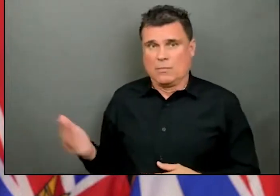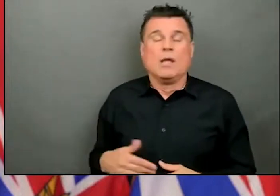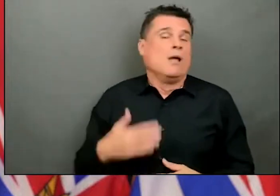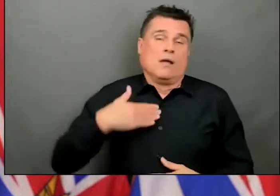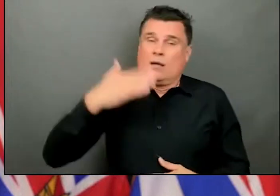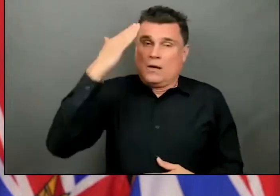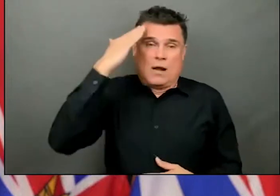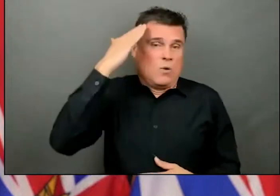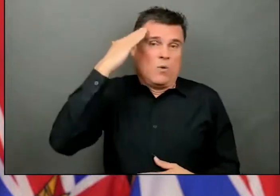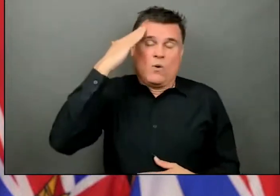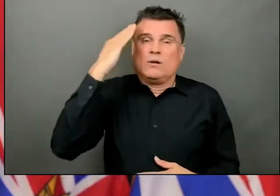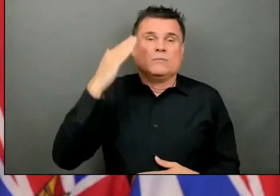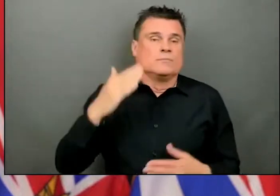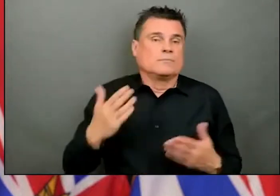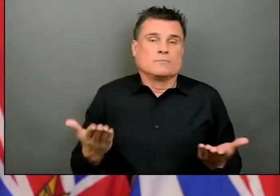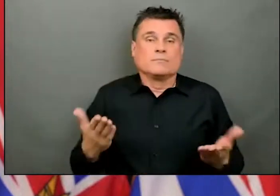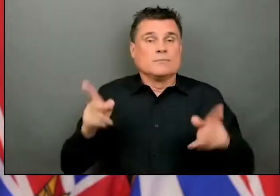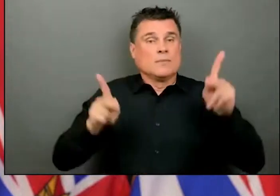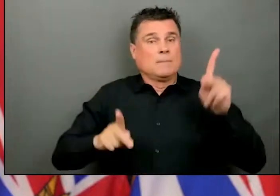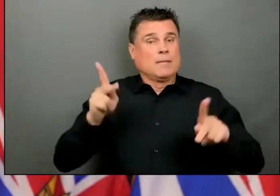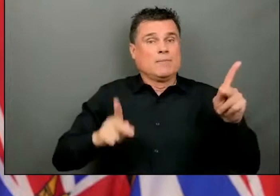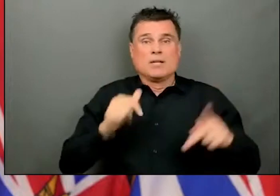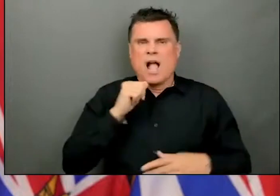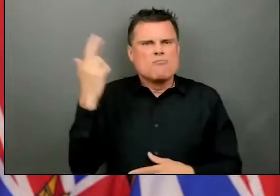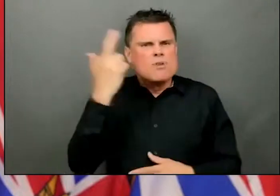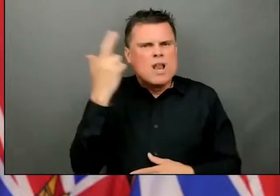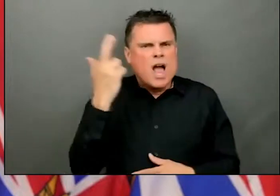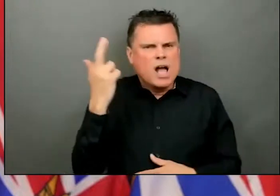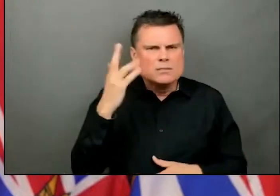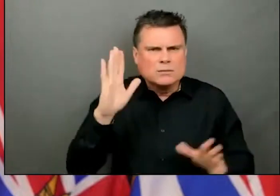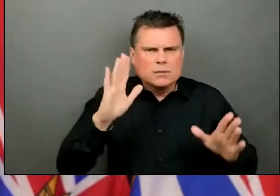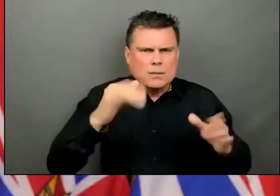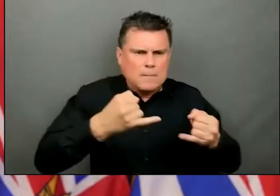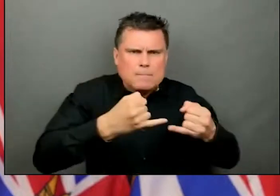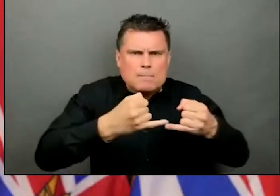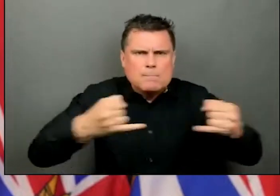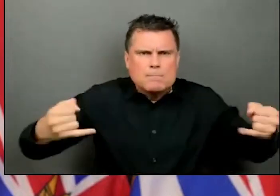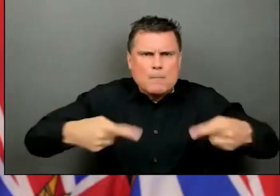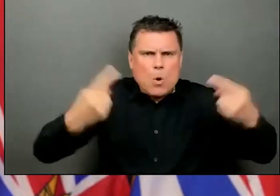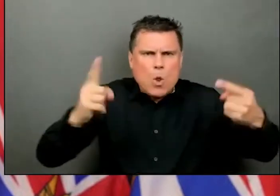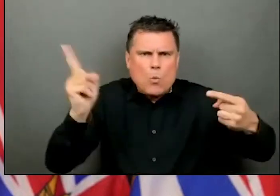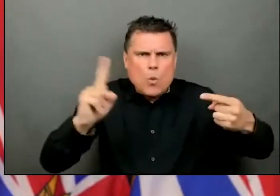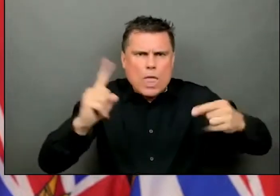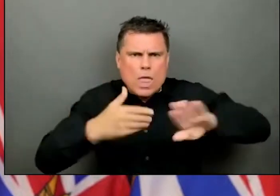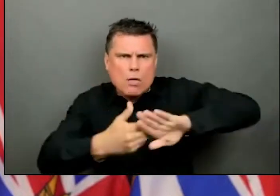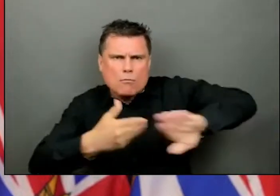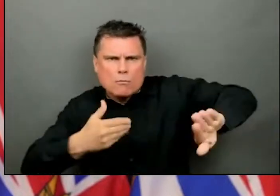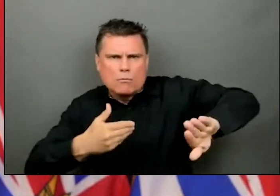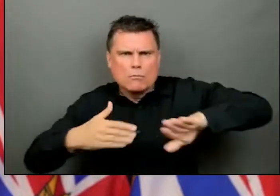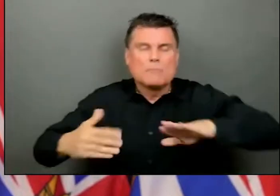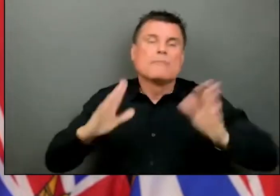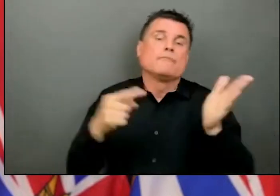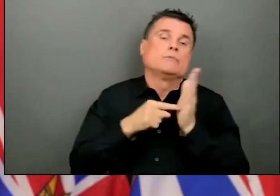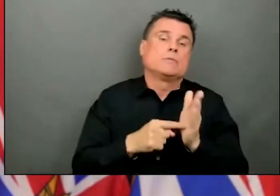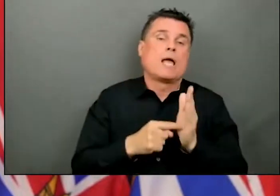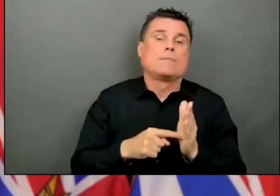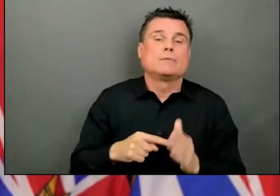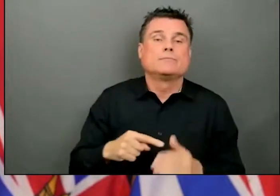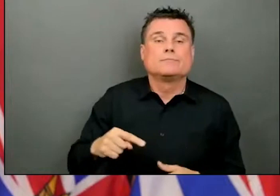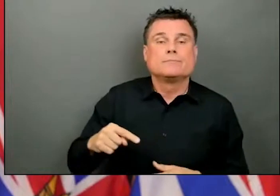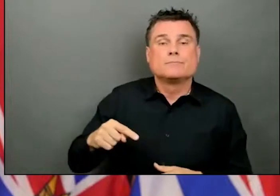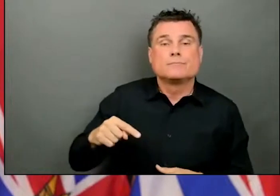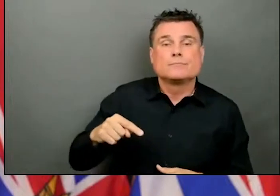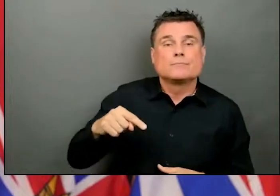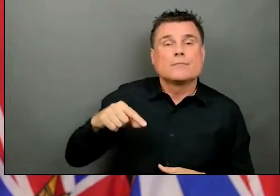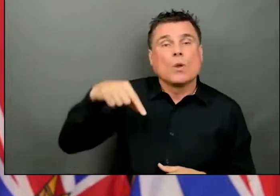in Interior Health, and you're 5 minutes north of Quesnel, you're in Northern Health. So we get that. We want to make sure that public safety